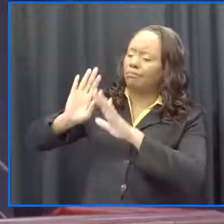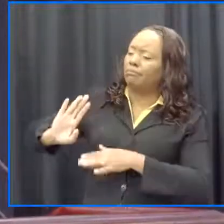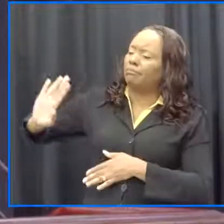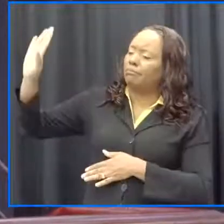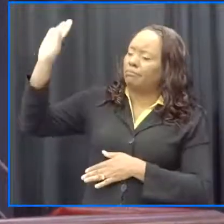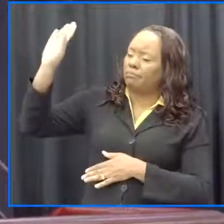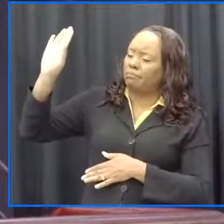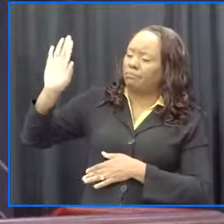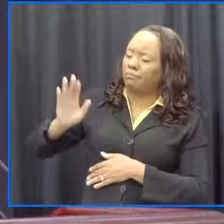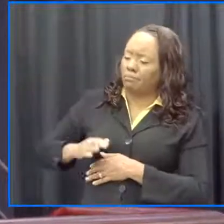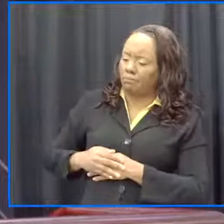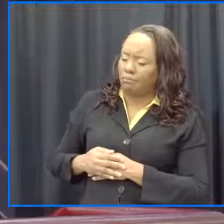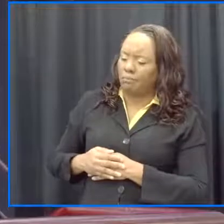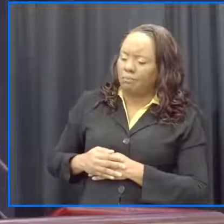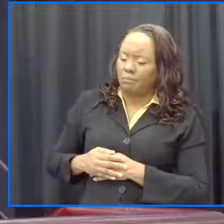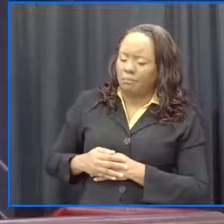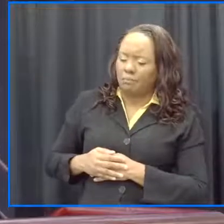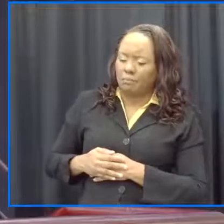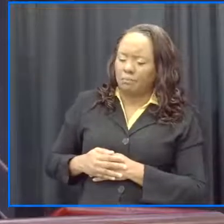steward of your creation,